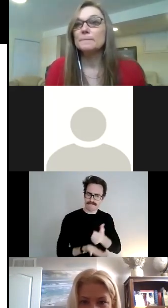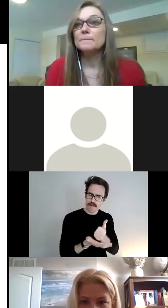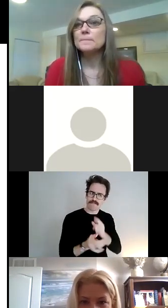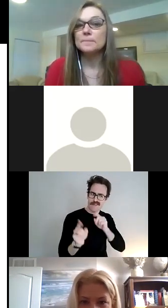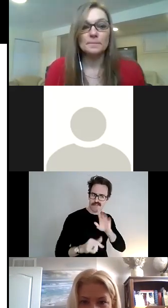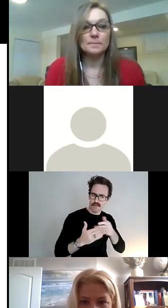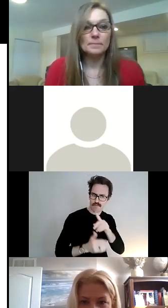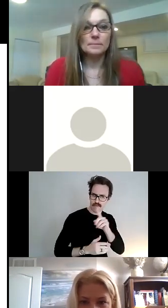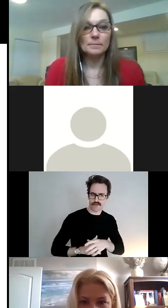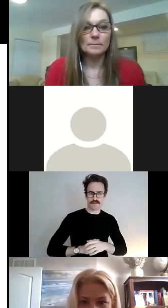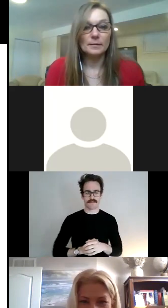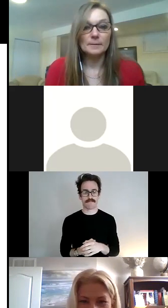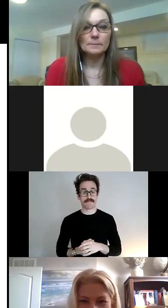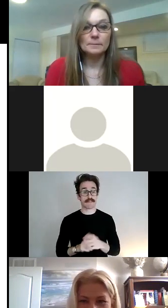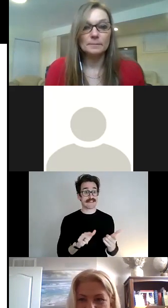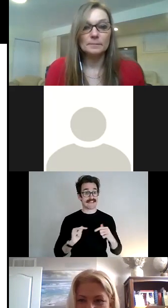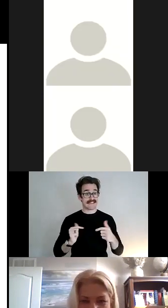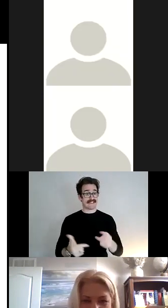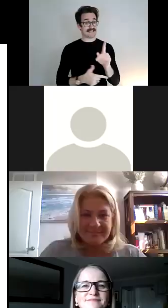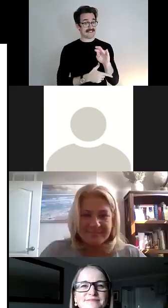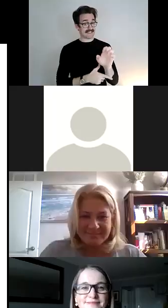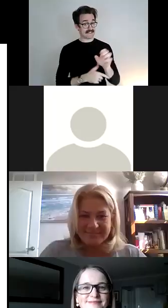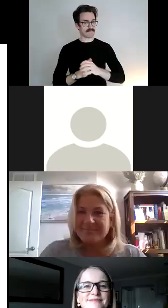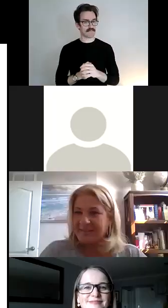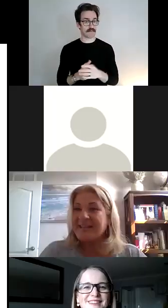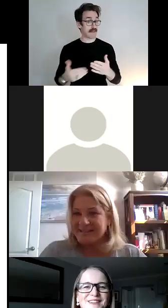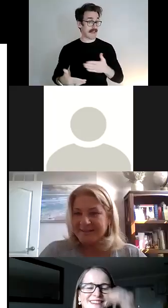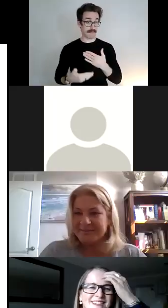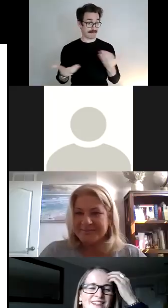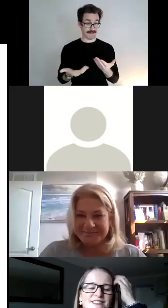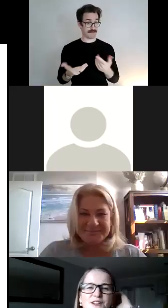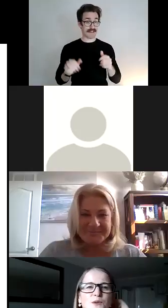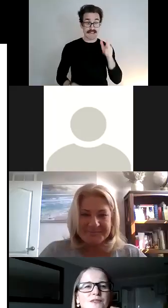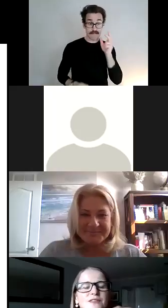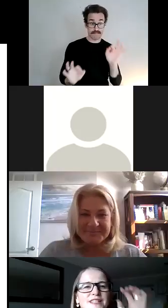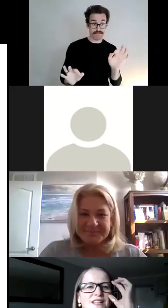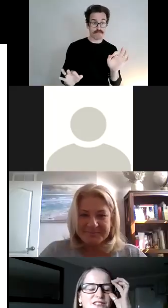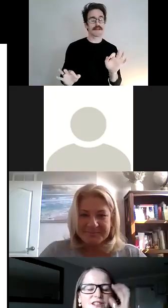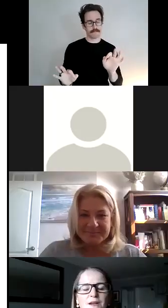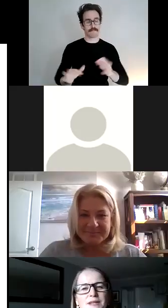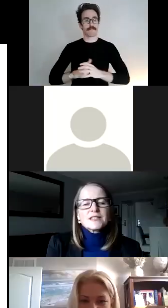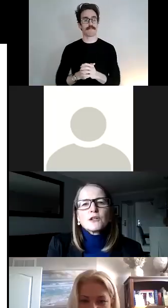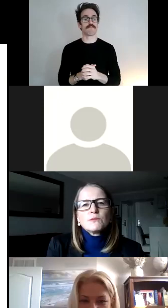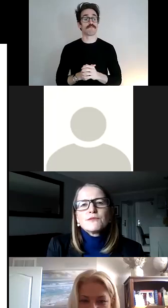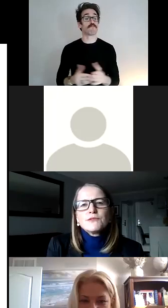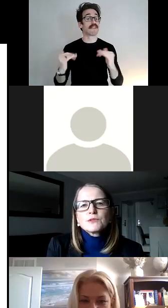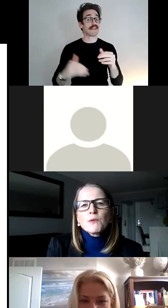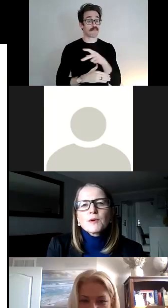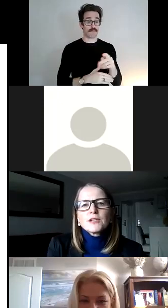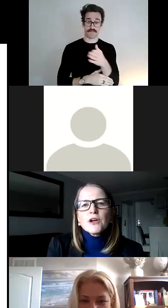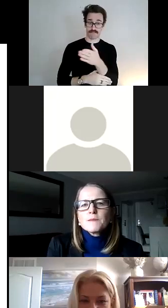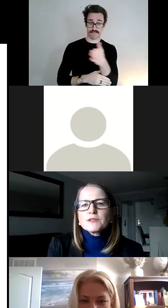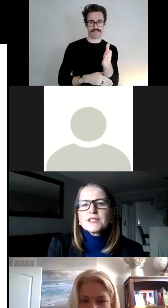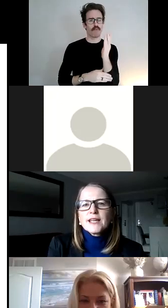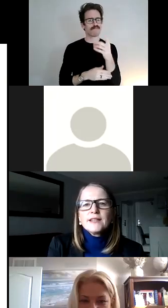Thanks, Rayanne. Happy to be here. Everyone can hear me okay? Okay, so the next slide basically reviews what we're